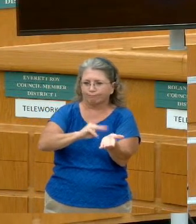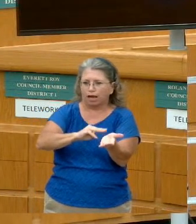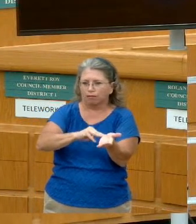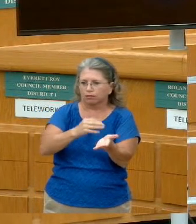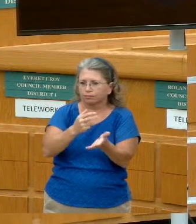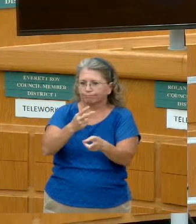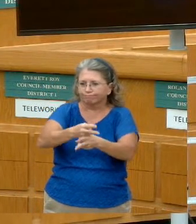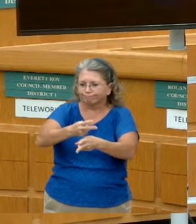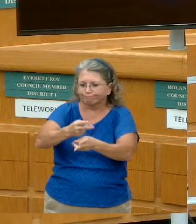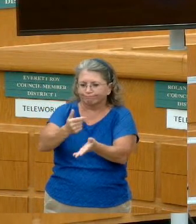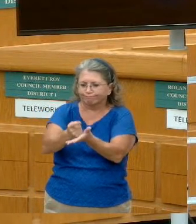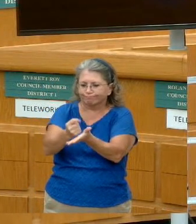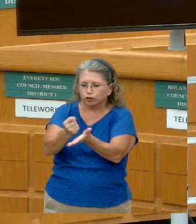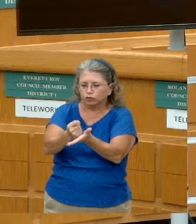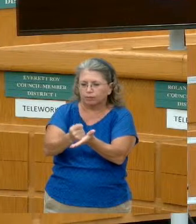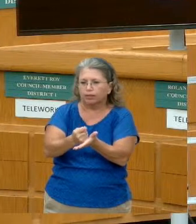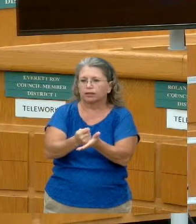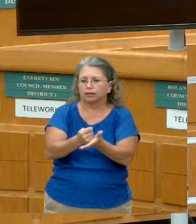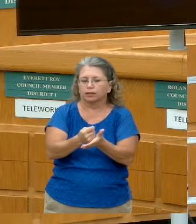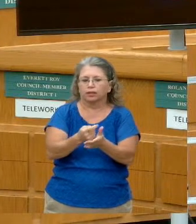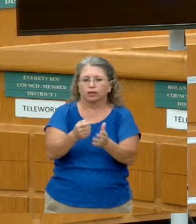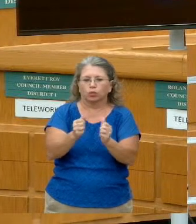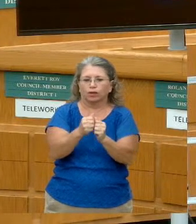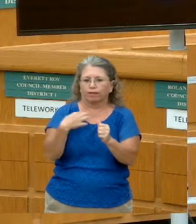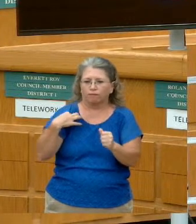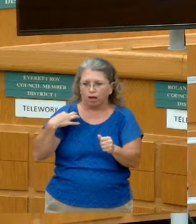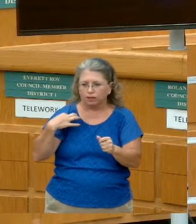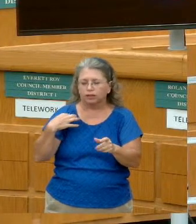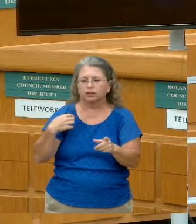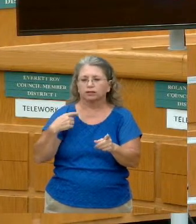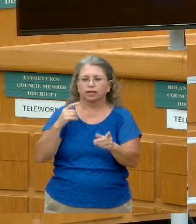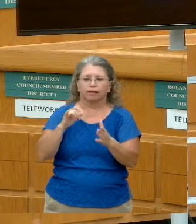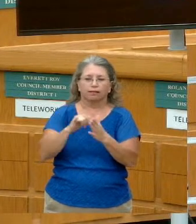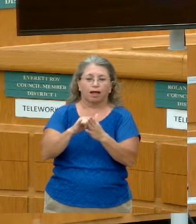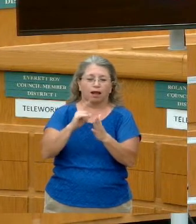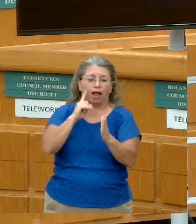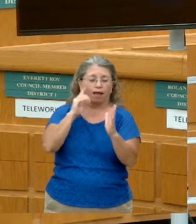I'm very hopeful will keep our emergency rooms,